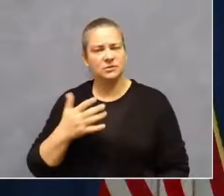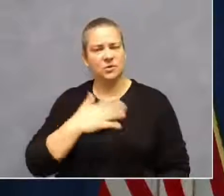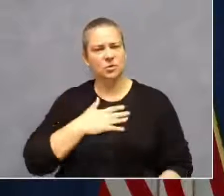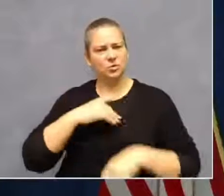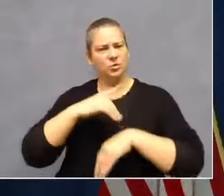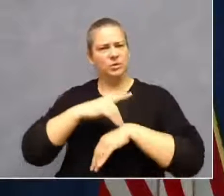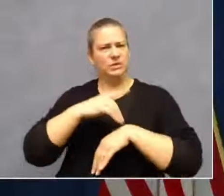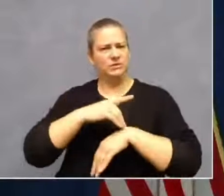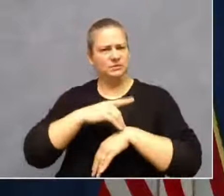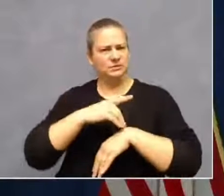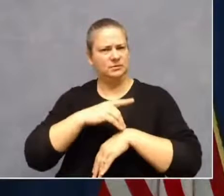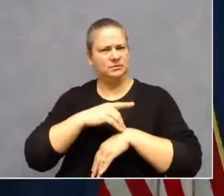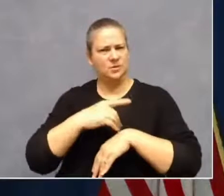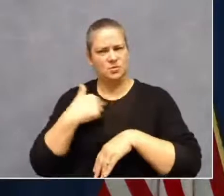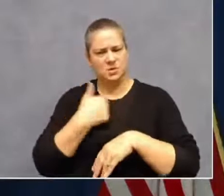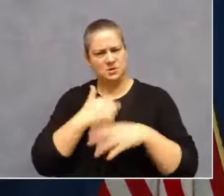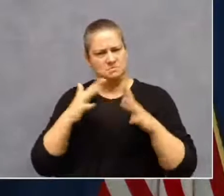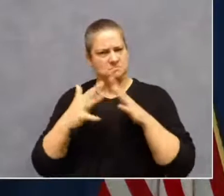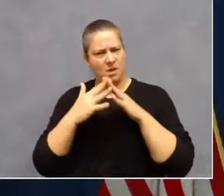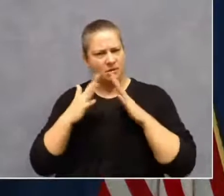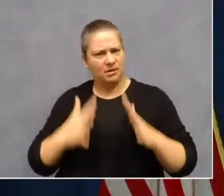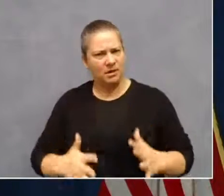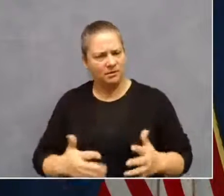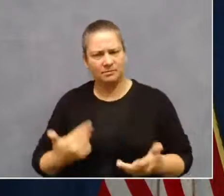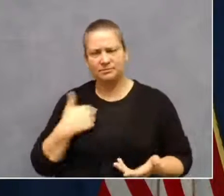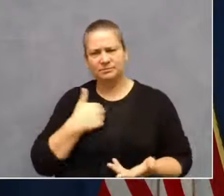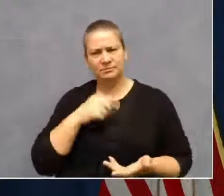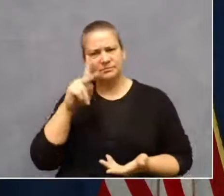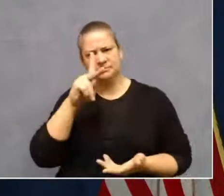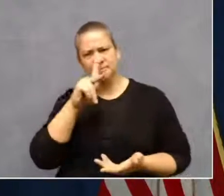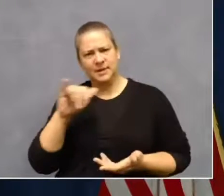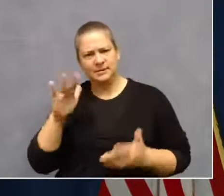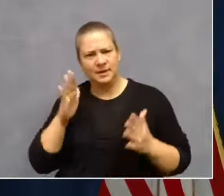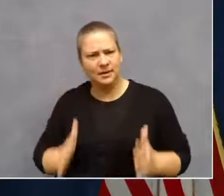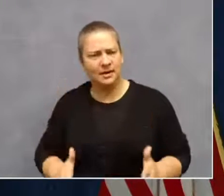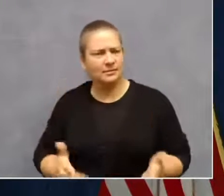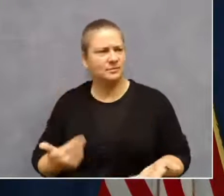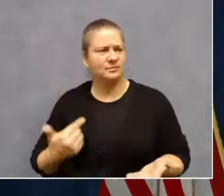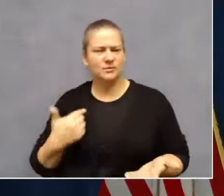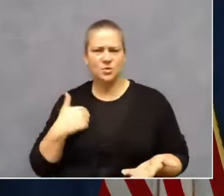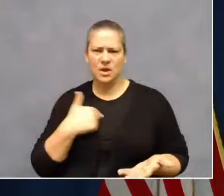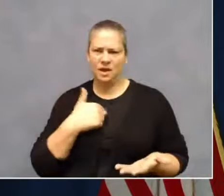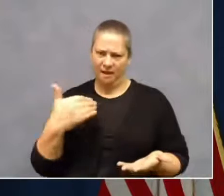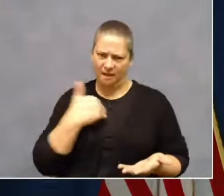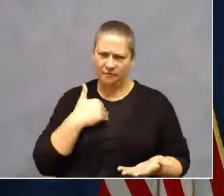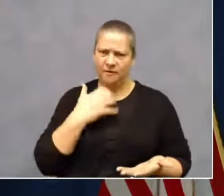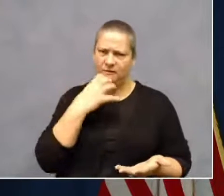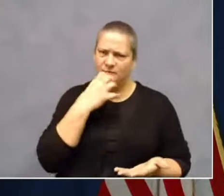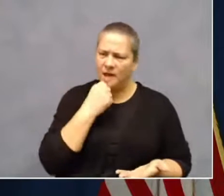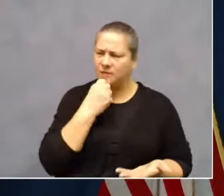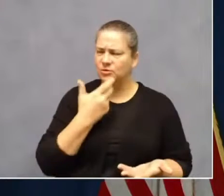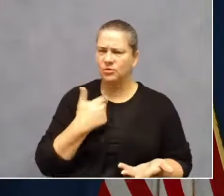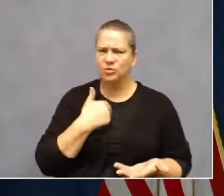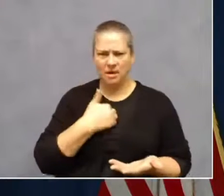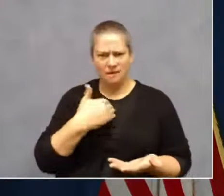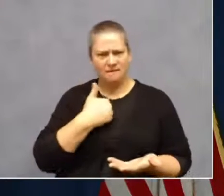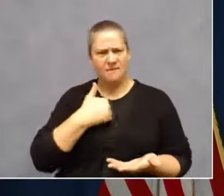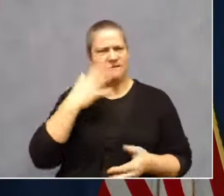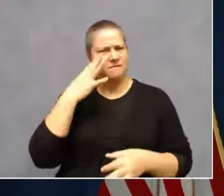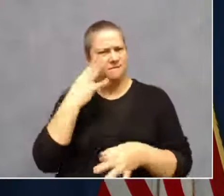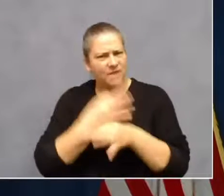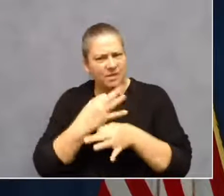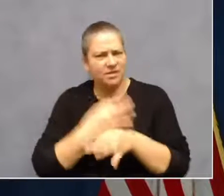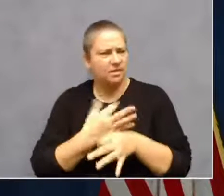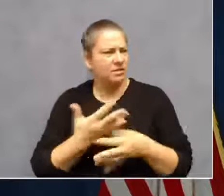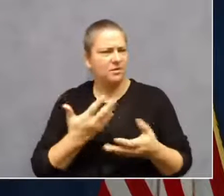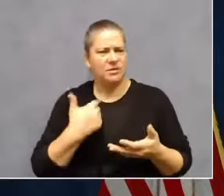as Americans, as Kentuckians, as good people of values and faith to come together once